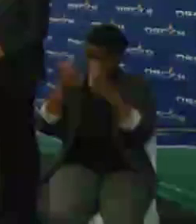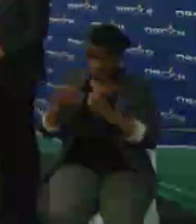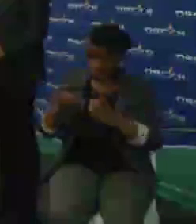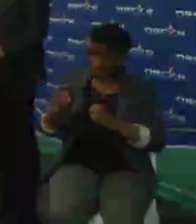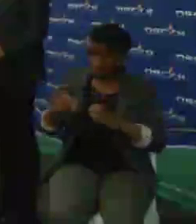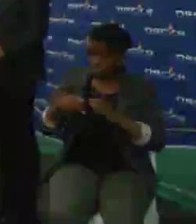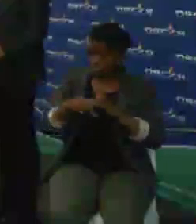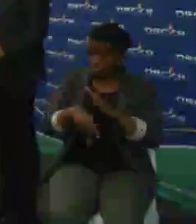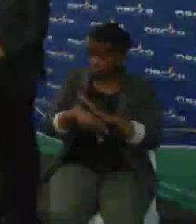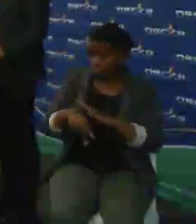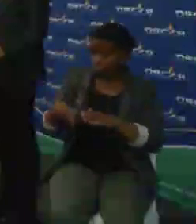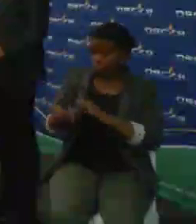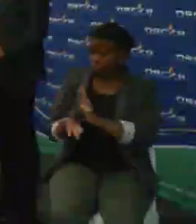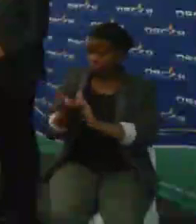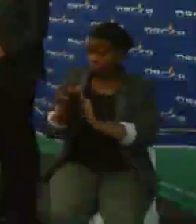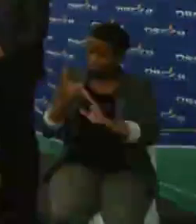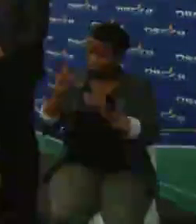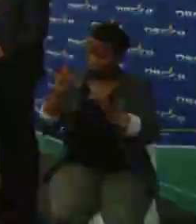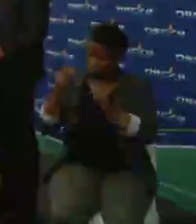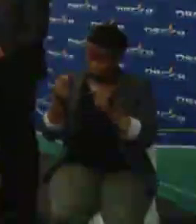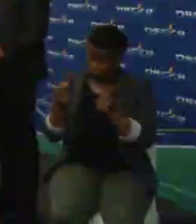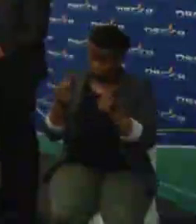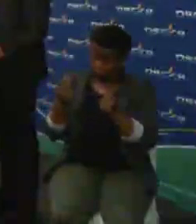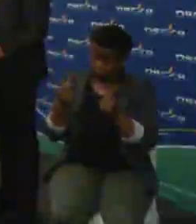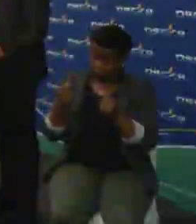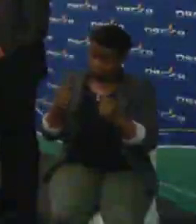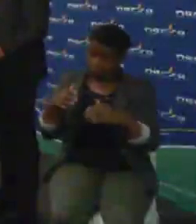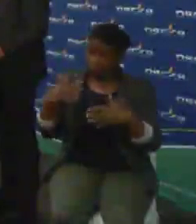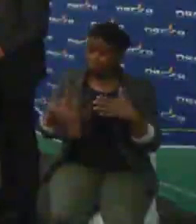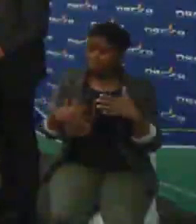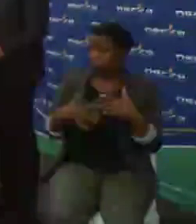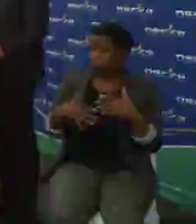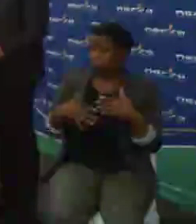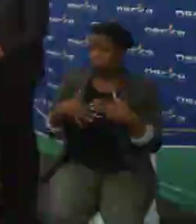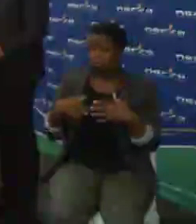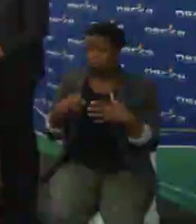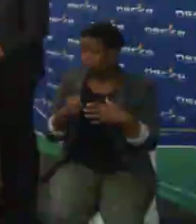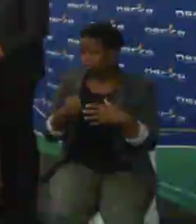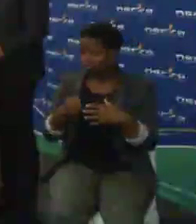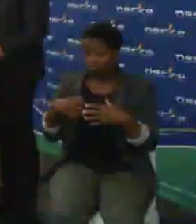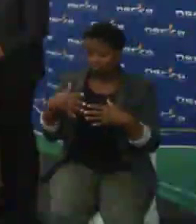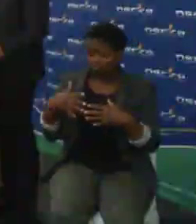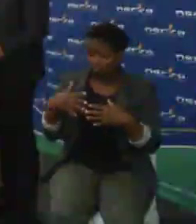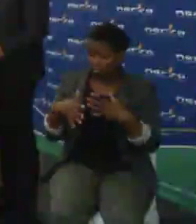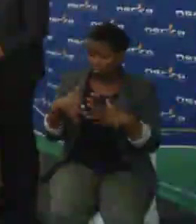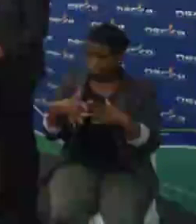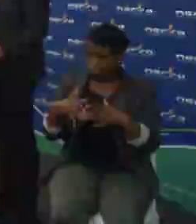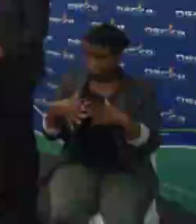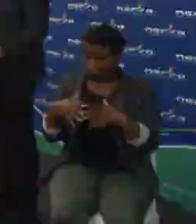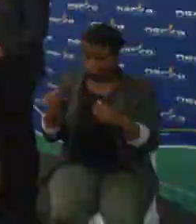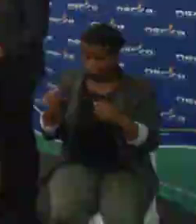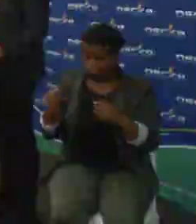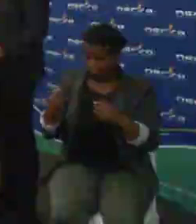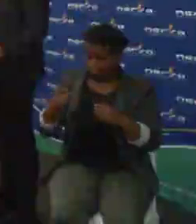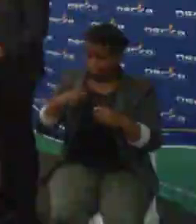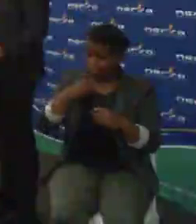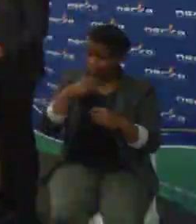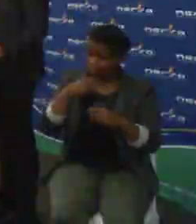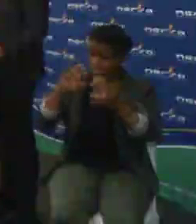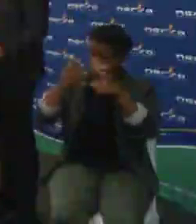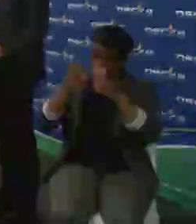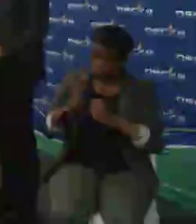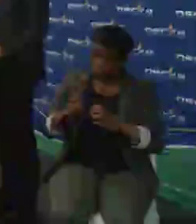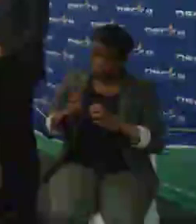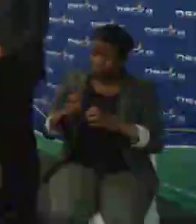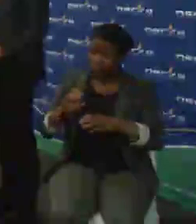product may be growing increasingly elastic. While Eskom does admit that higher prices will mean fewer end users and less electricity used